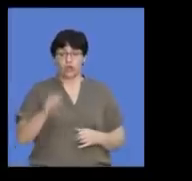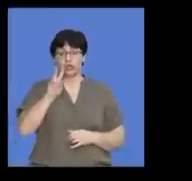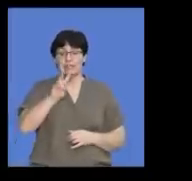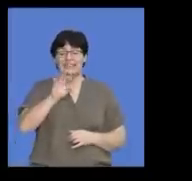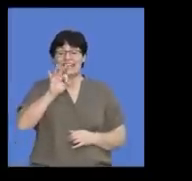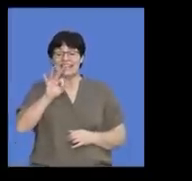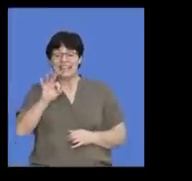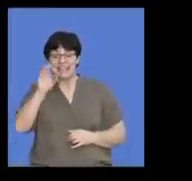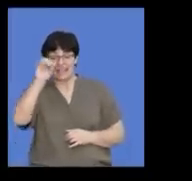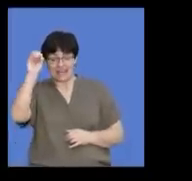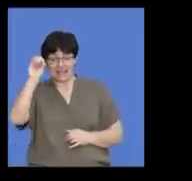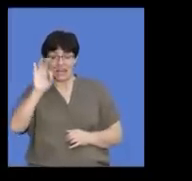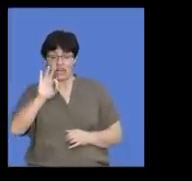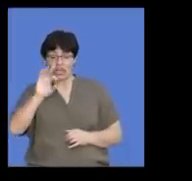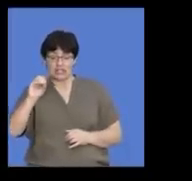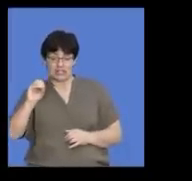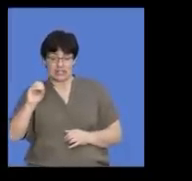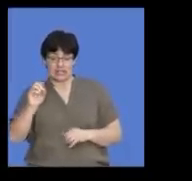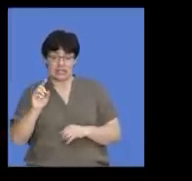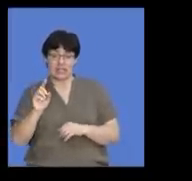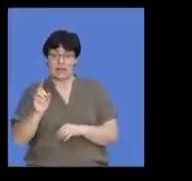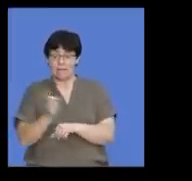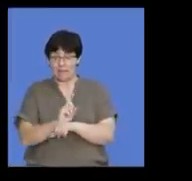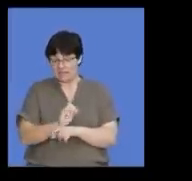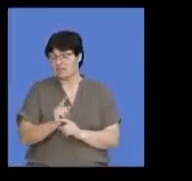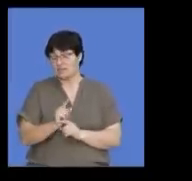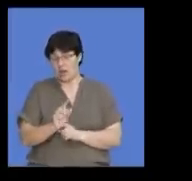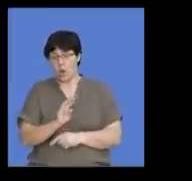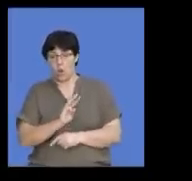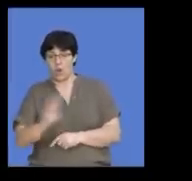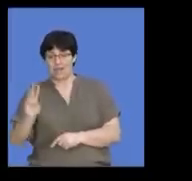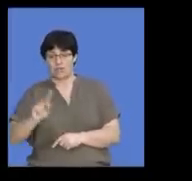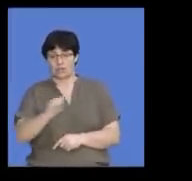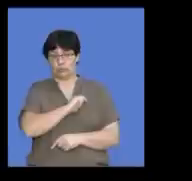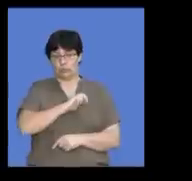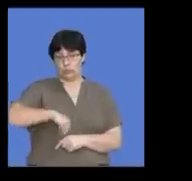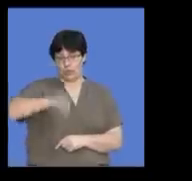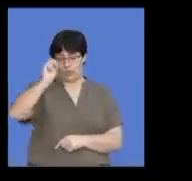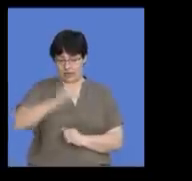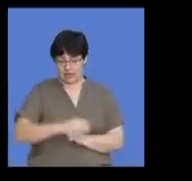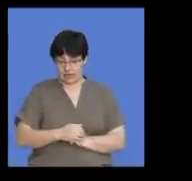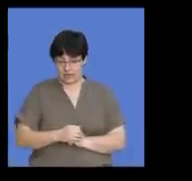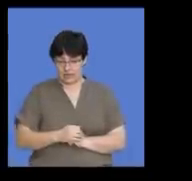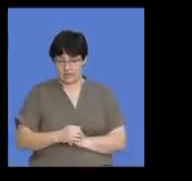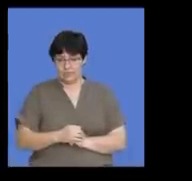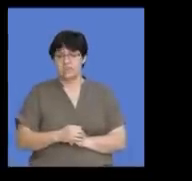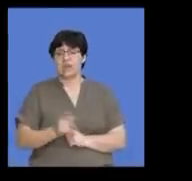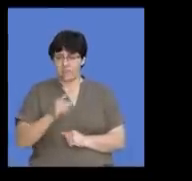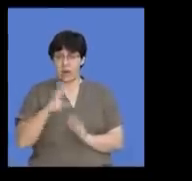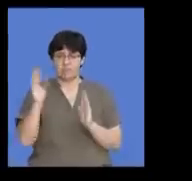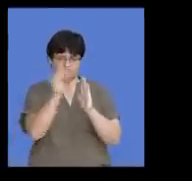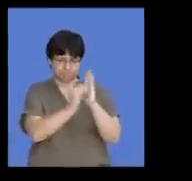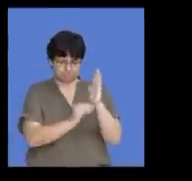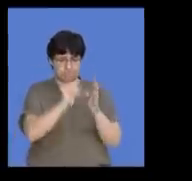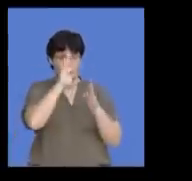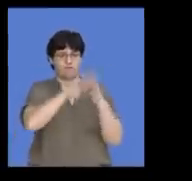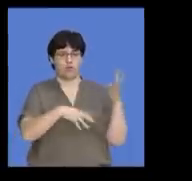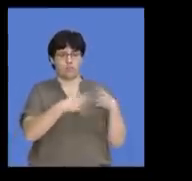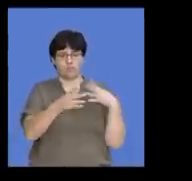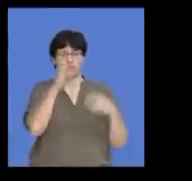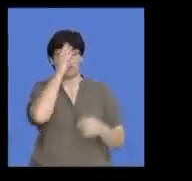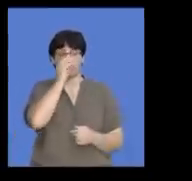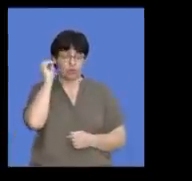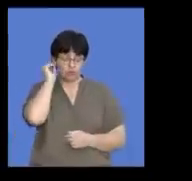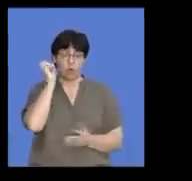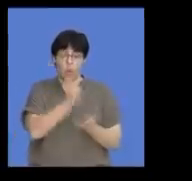23 degrees and 30 minutes west of true north. Let's apply it to the formula. Writing down my formula, but note this will always